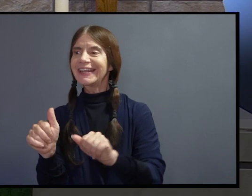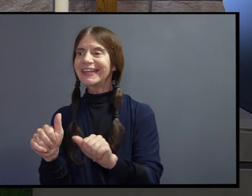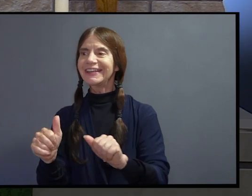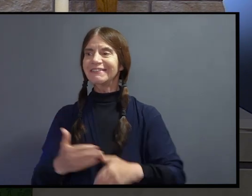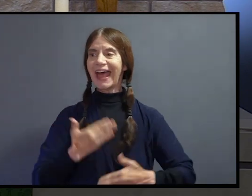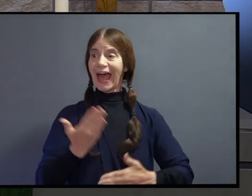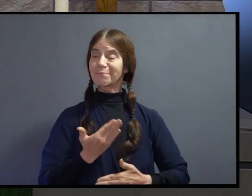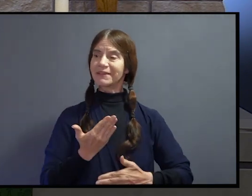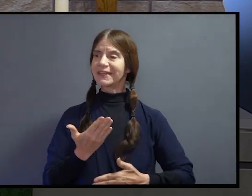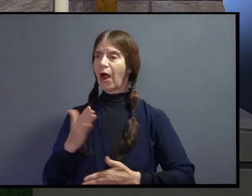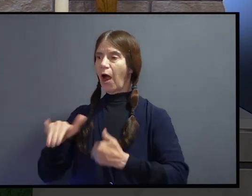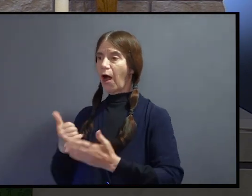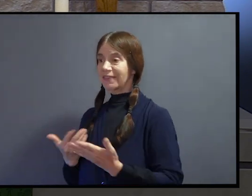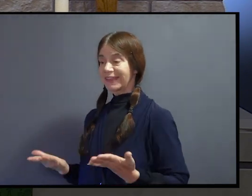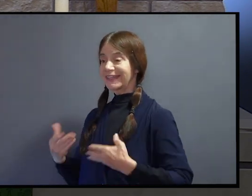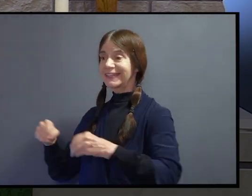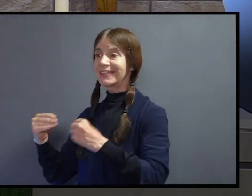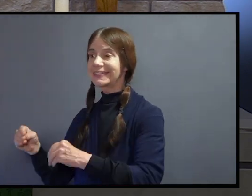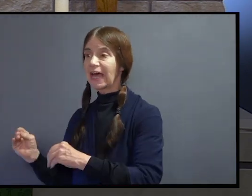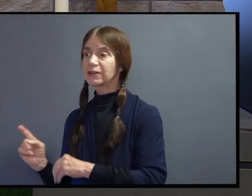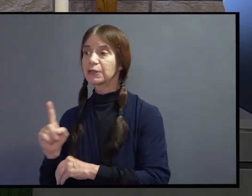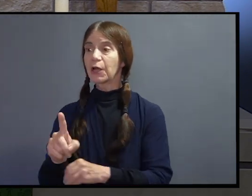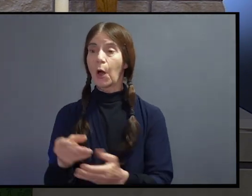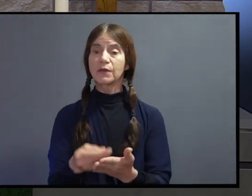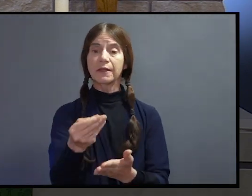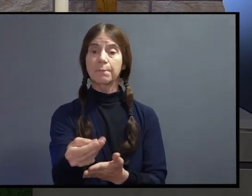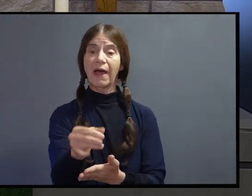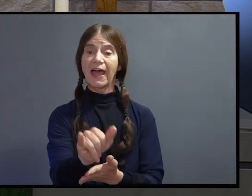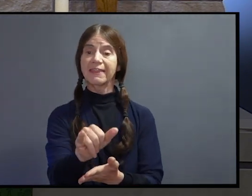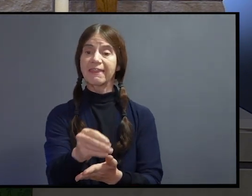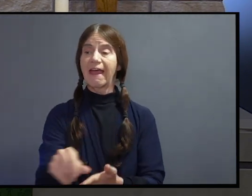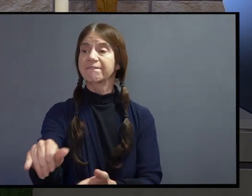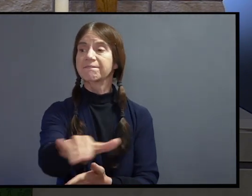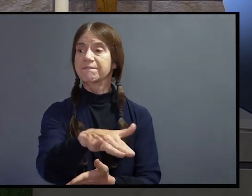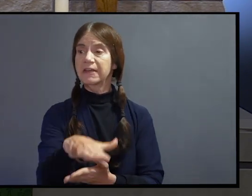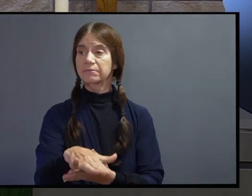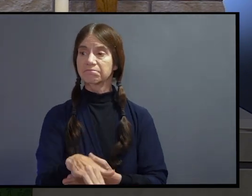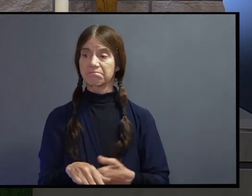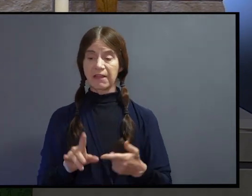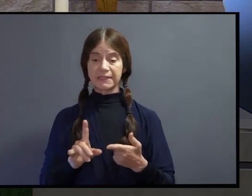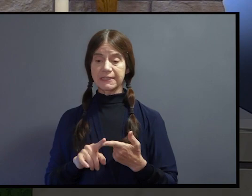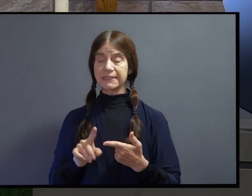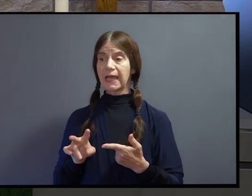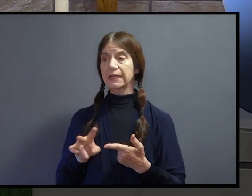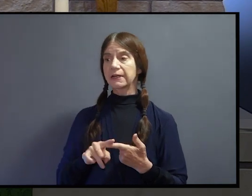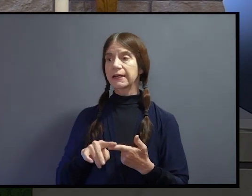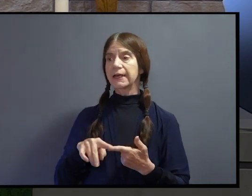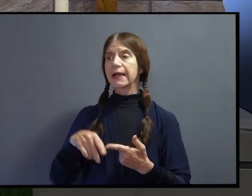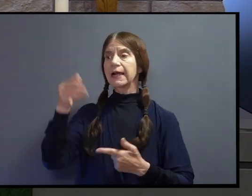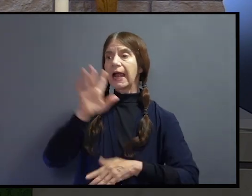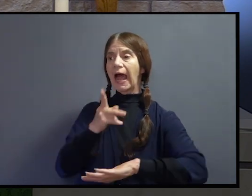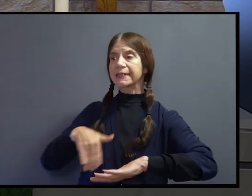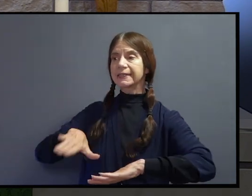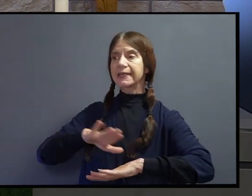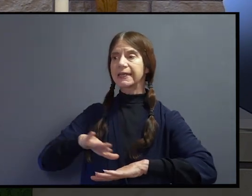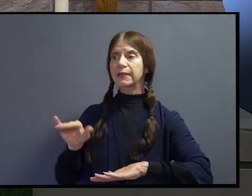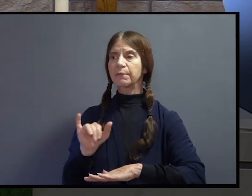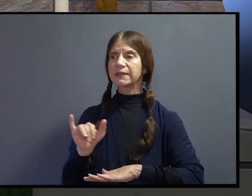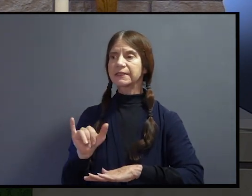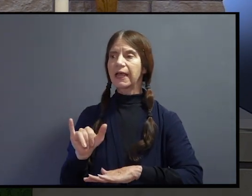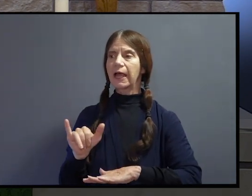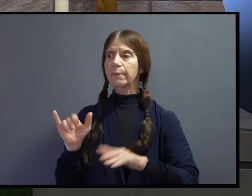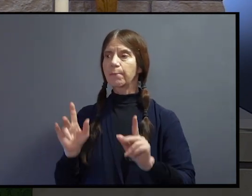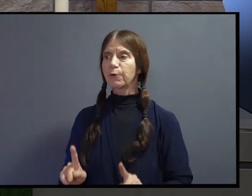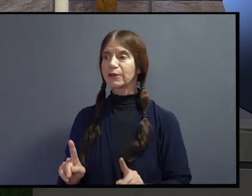in his joy he goes and sells all that he has and buys that field. Again, the kingdom